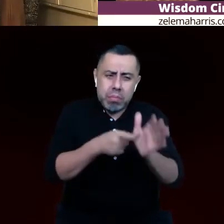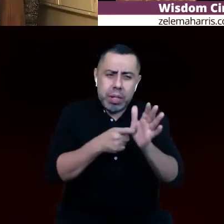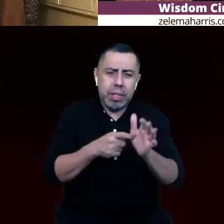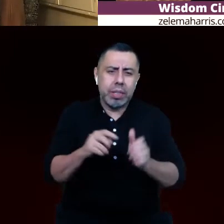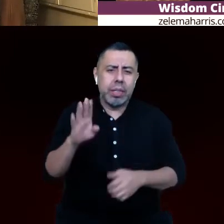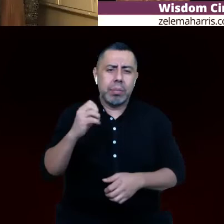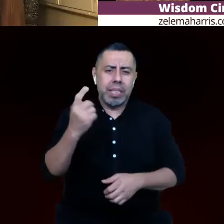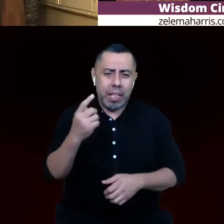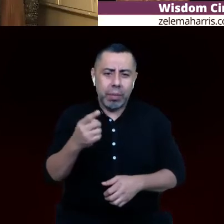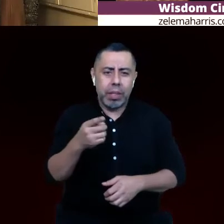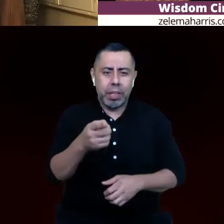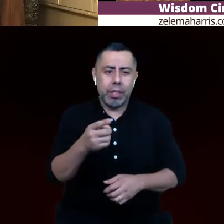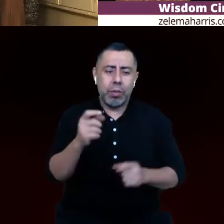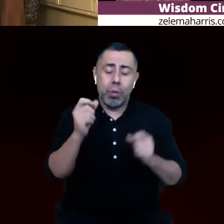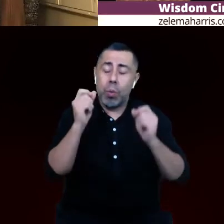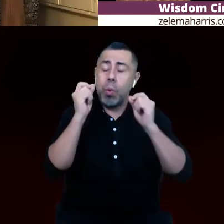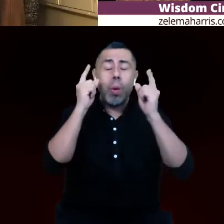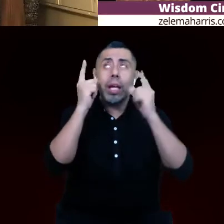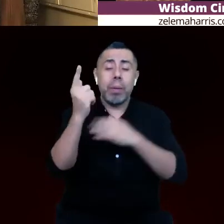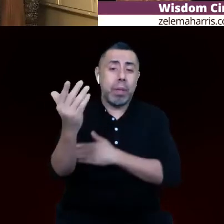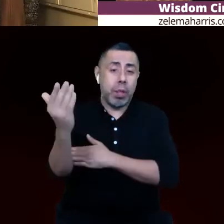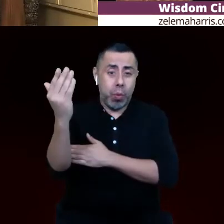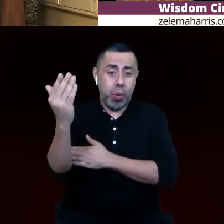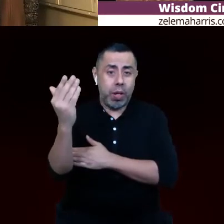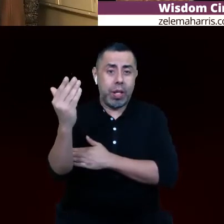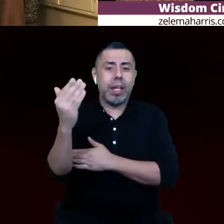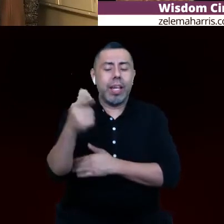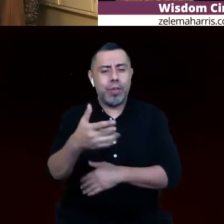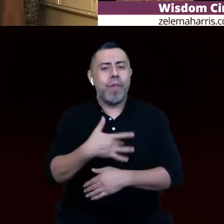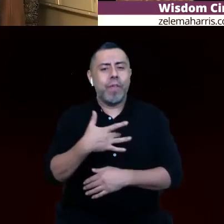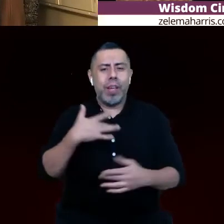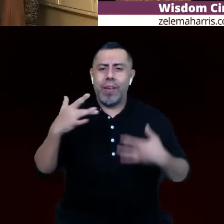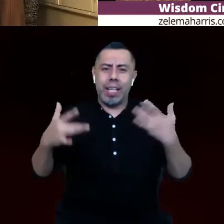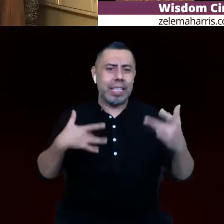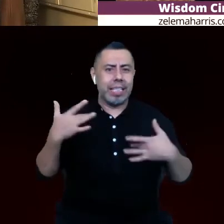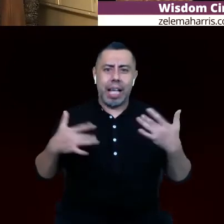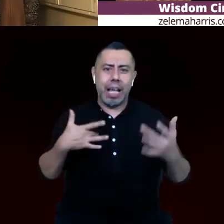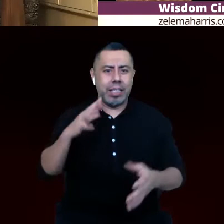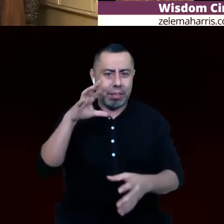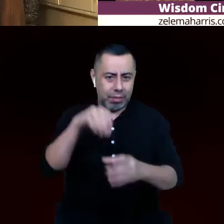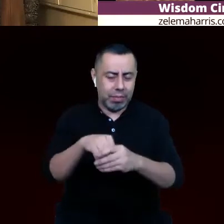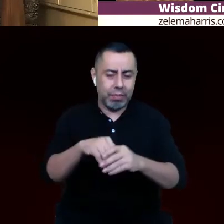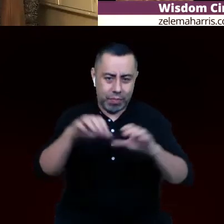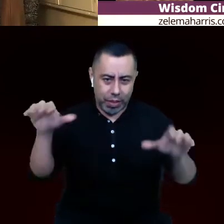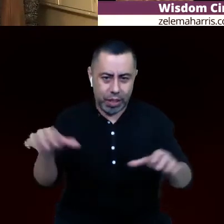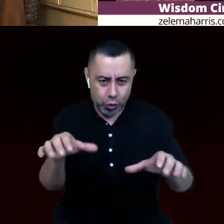up in the morning and you're excited about doing it. Purpose,